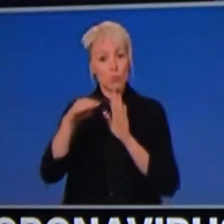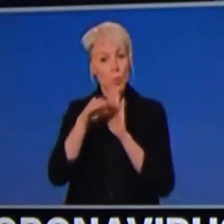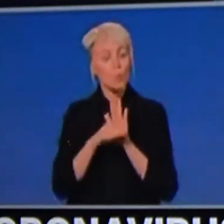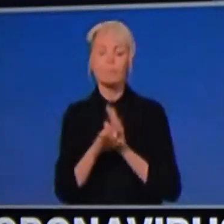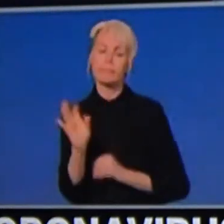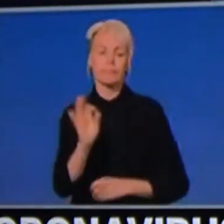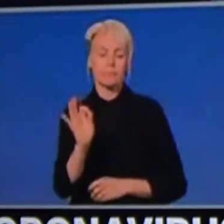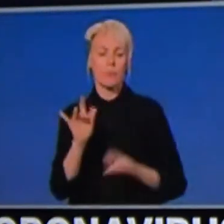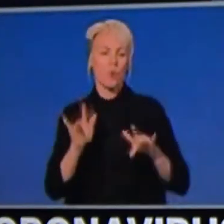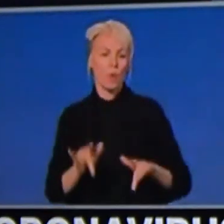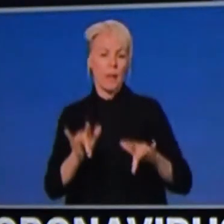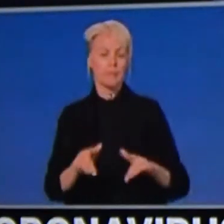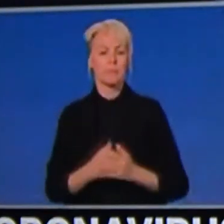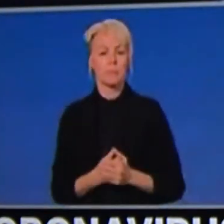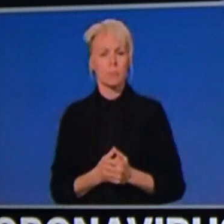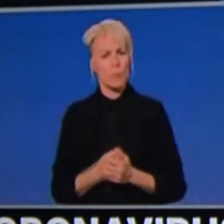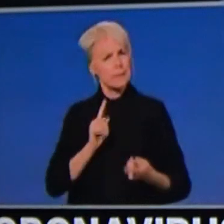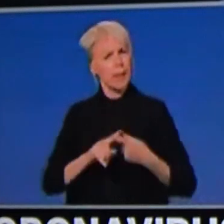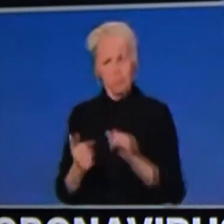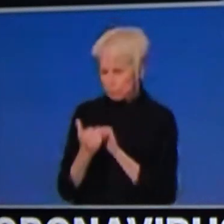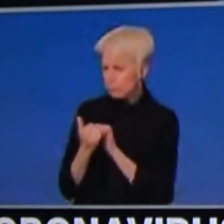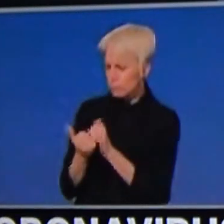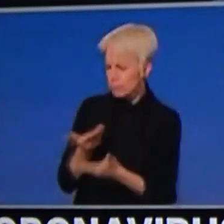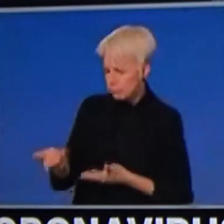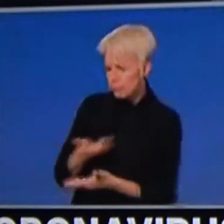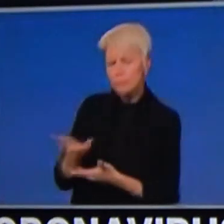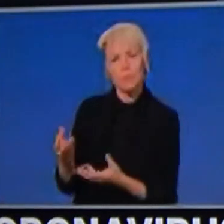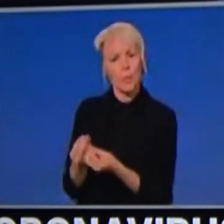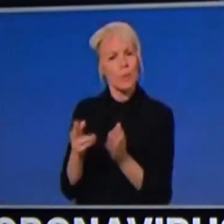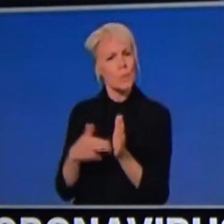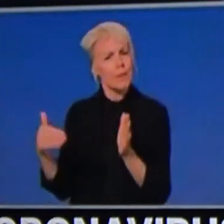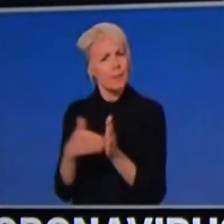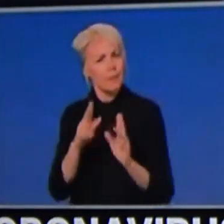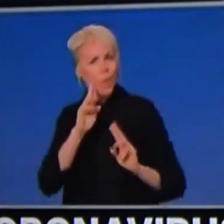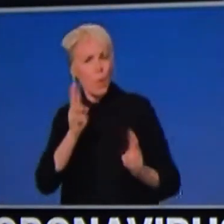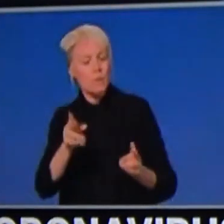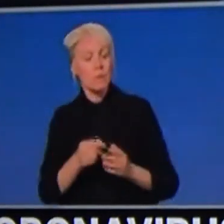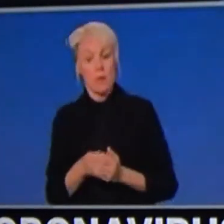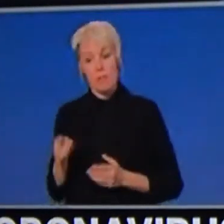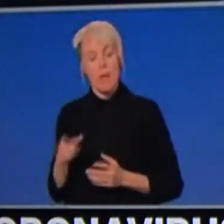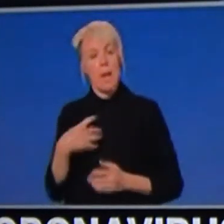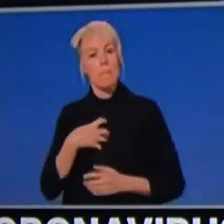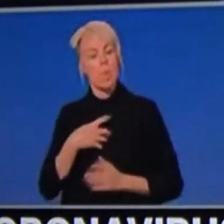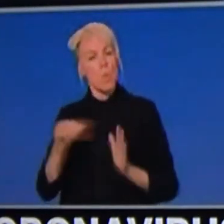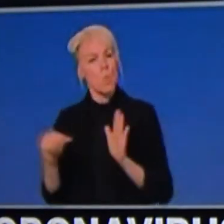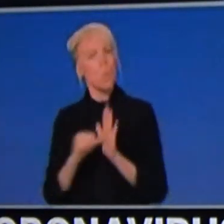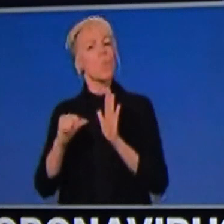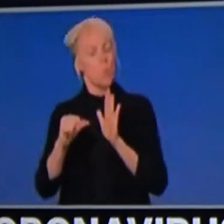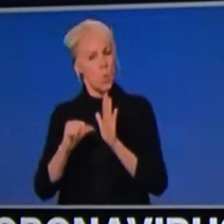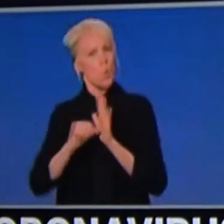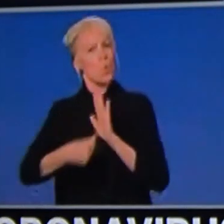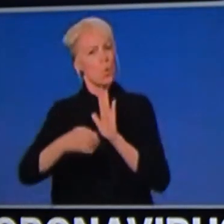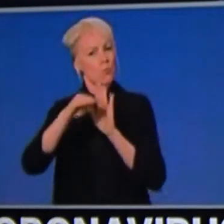along and our measures have largely mirrored each other. New Zealand decided to go a lot further, but I'd note that the outcomes we're